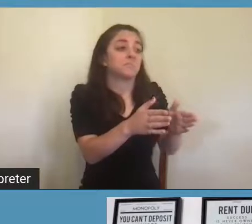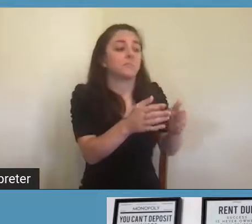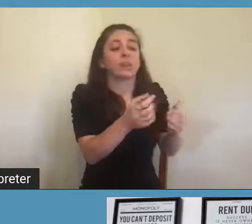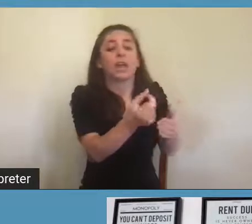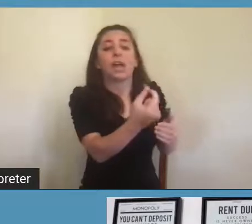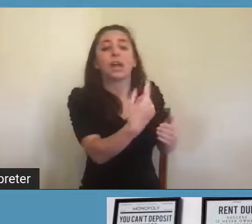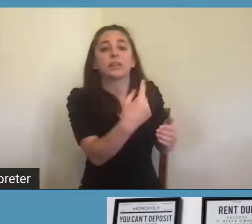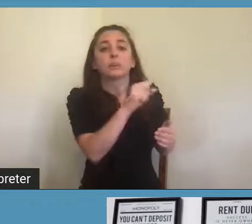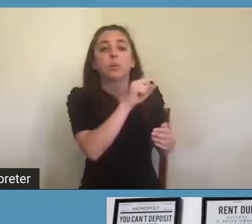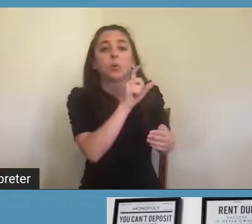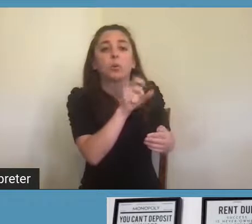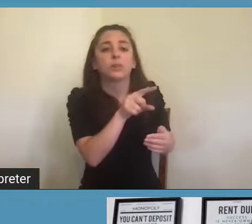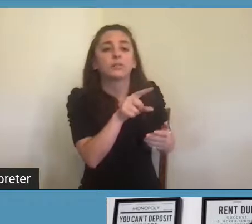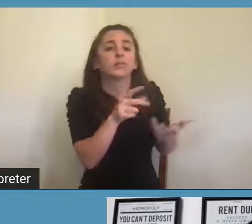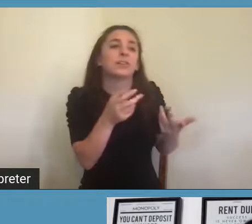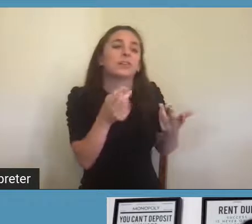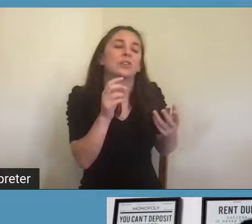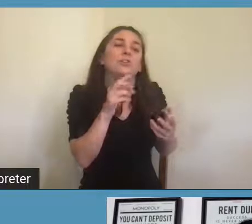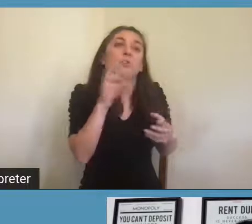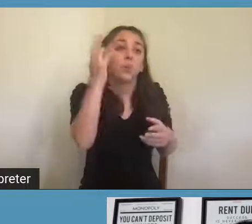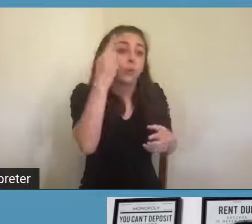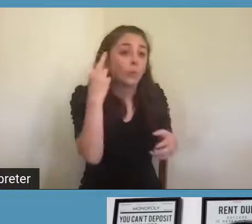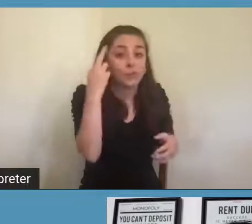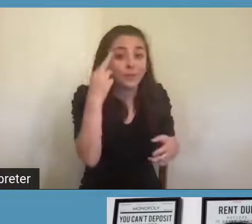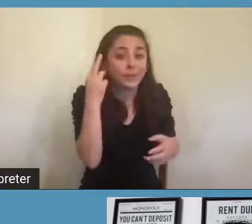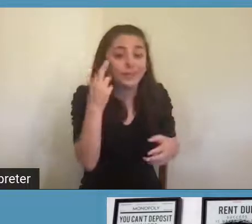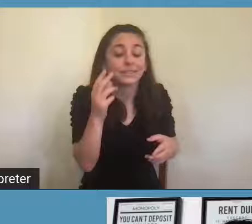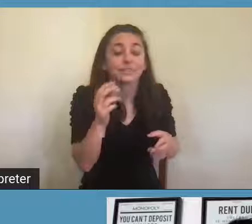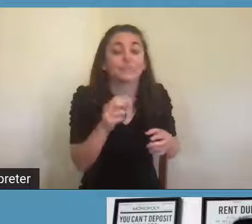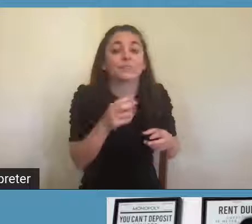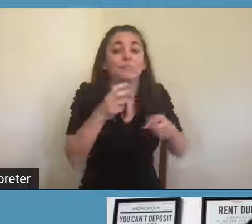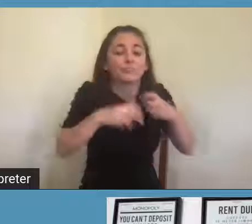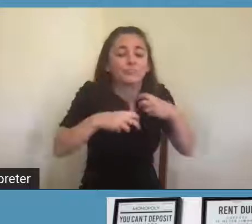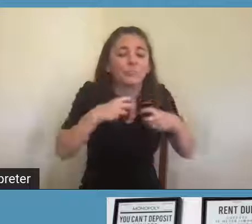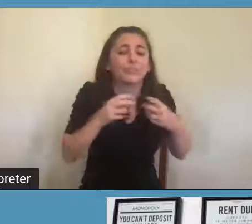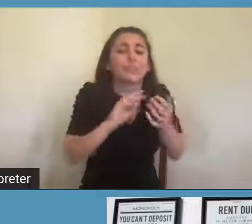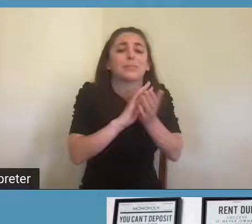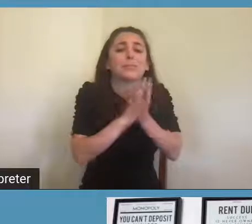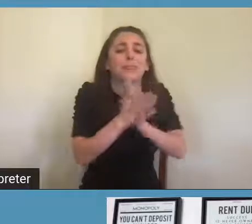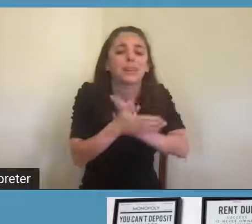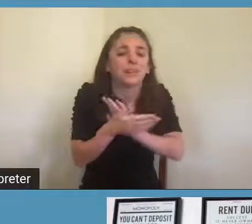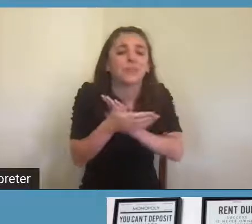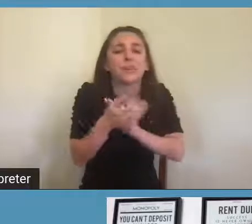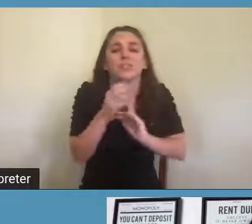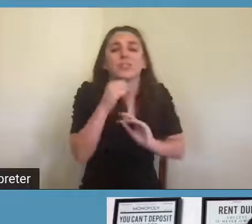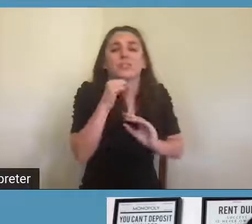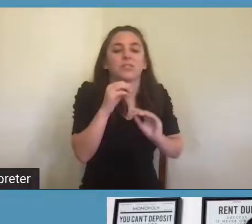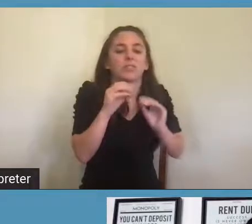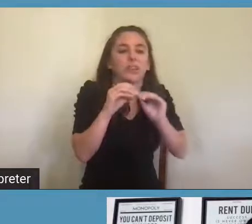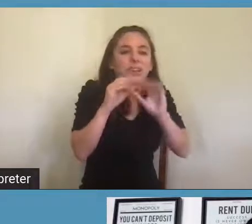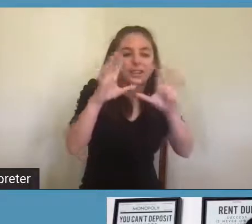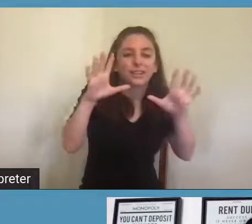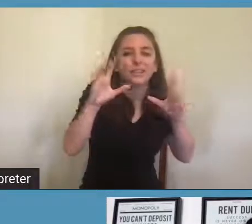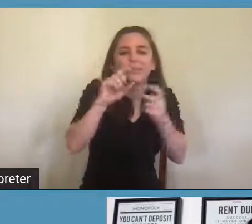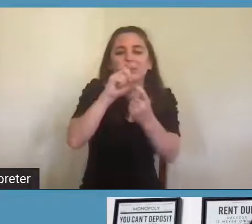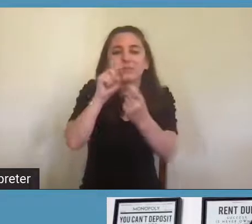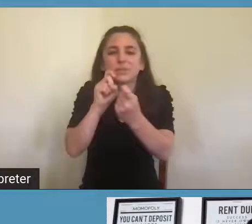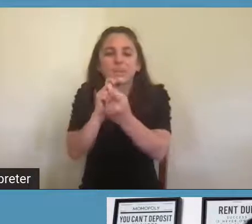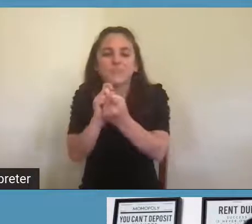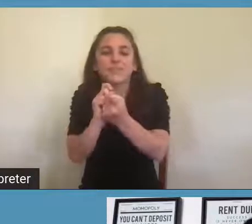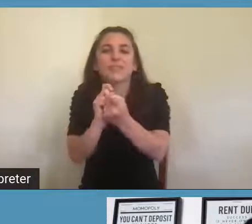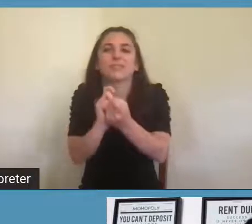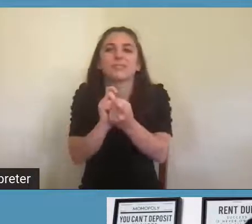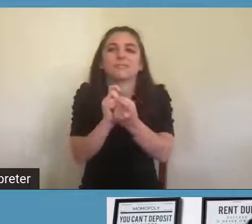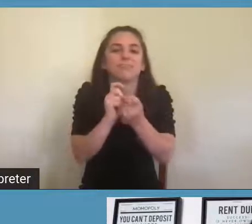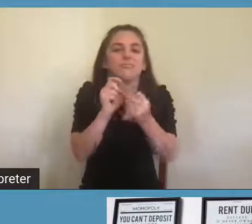is because we're not necessarily getting as clear and specific on our actual audience for this. And